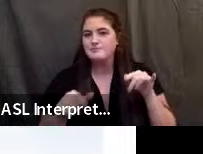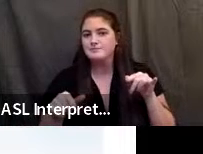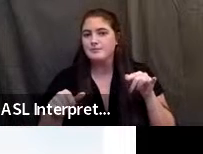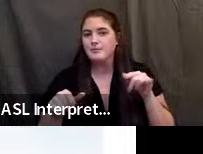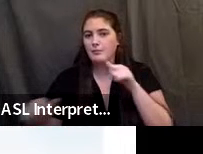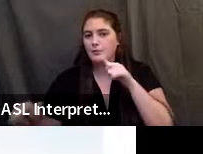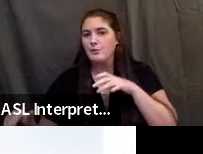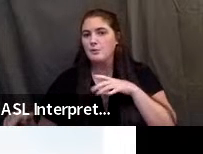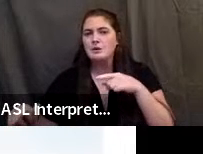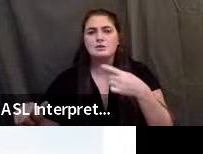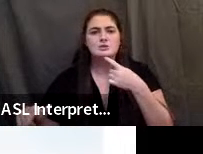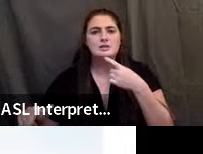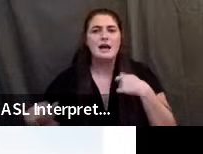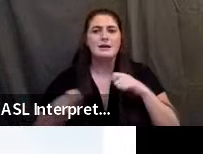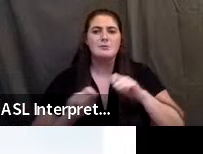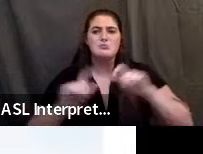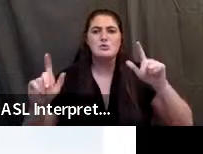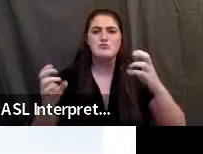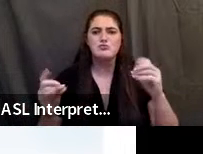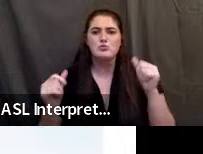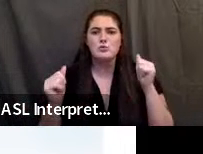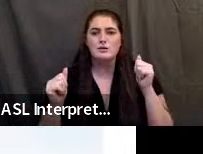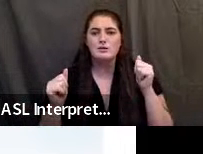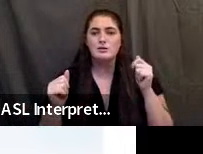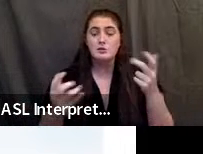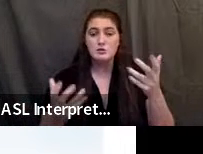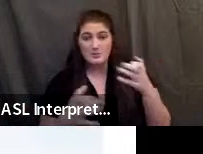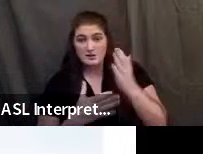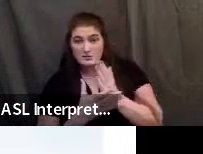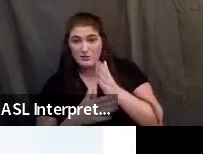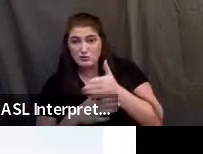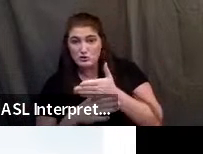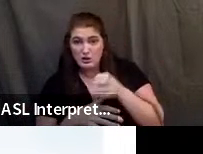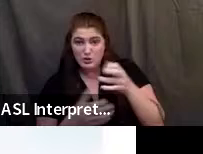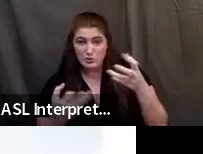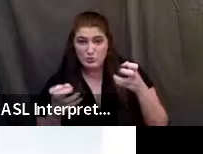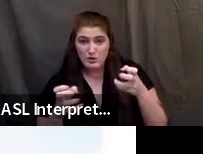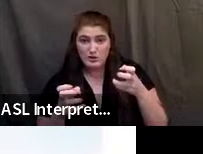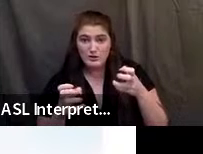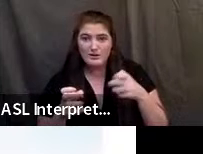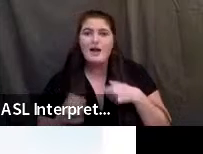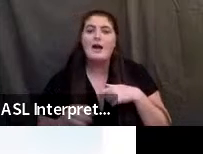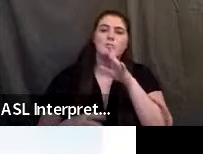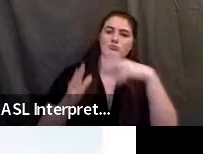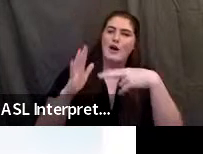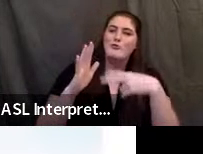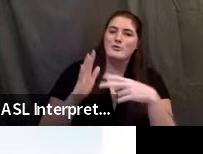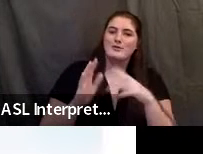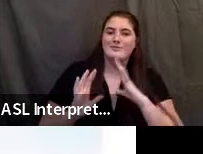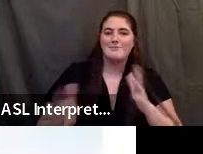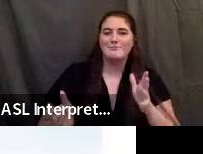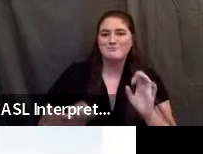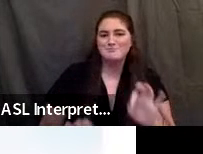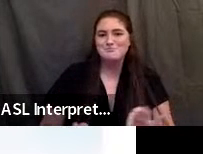I can pull it up quickly. You want me to stop sharing, or do you want to just read it out? Verbally do it. Thank you.